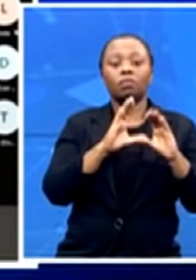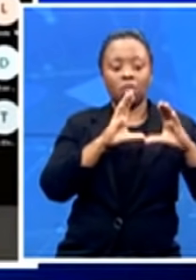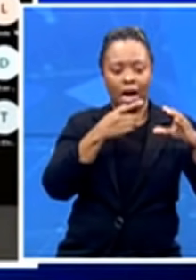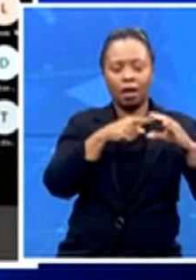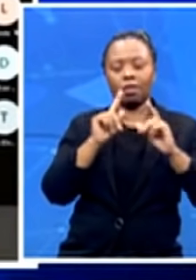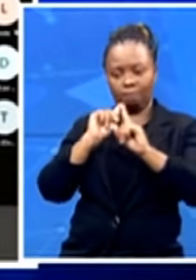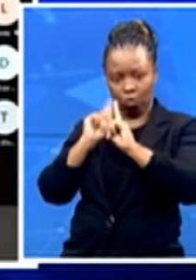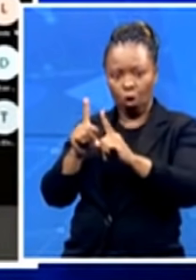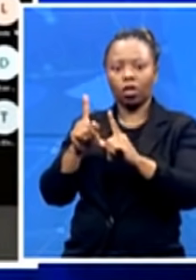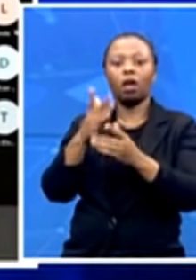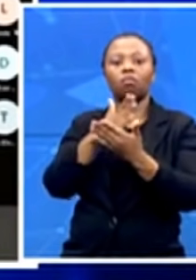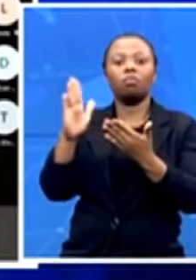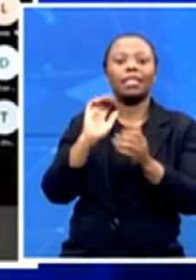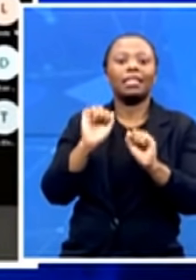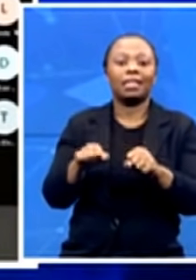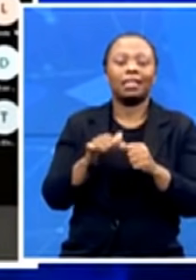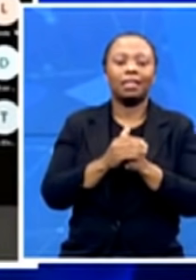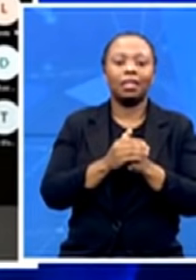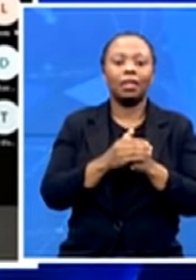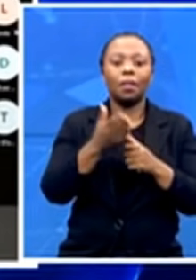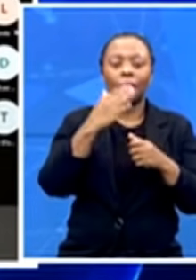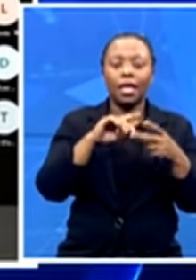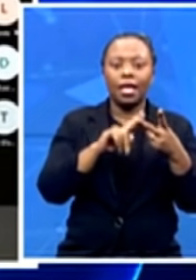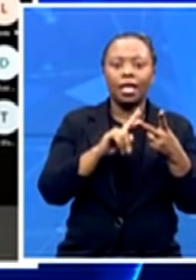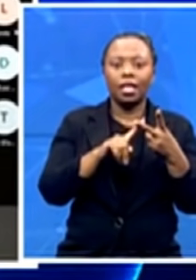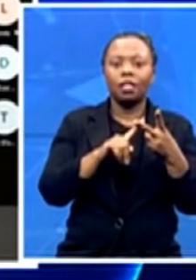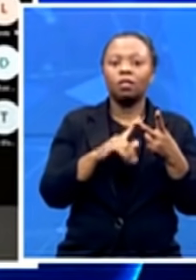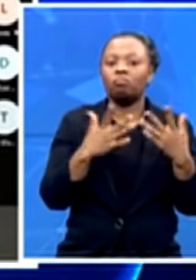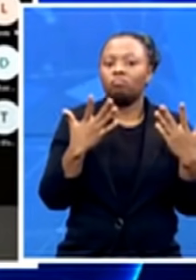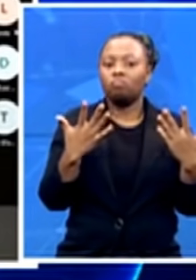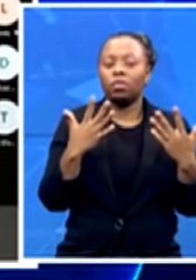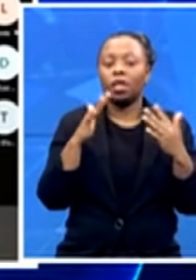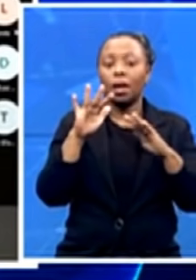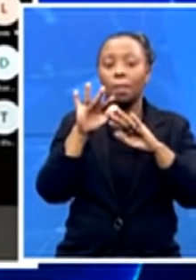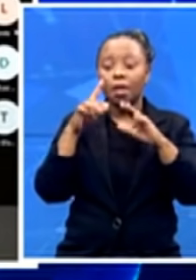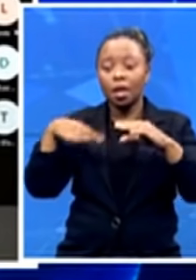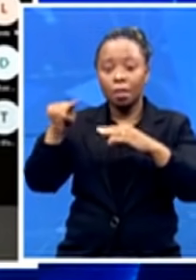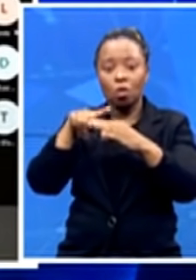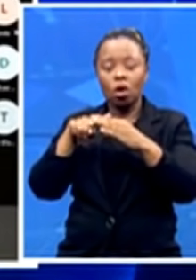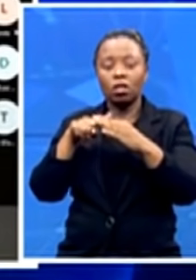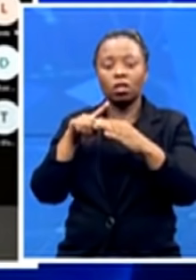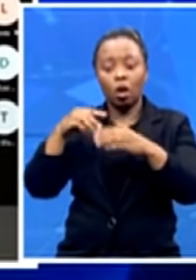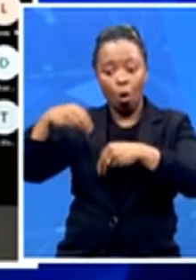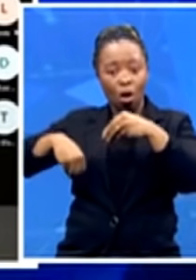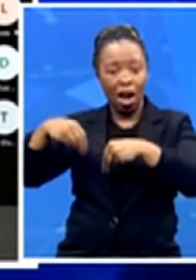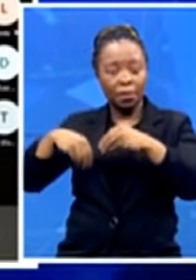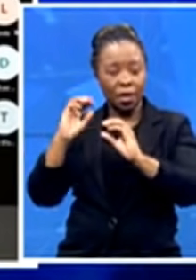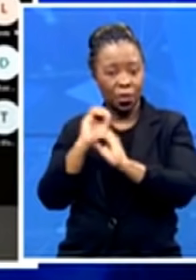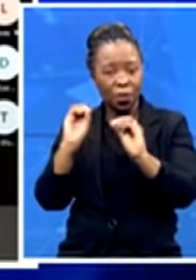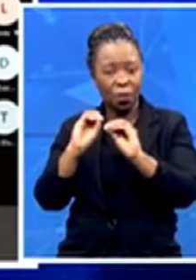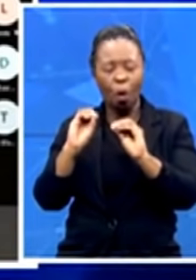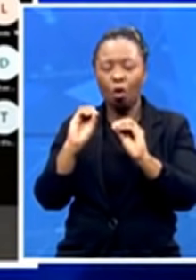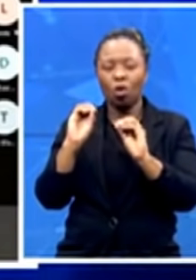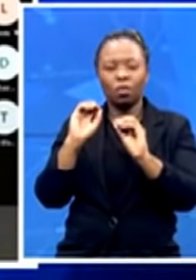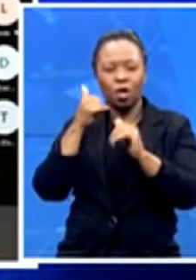formally charged, but who have been reported to be involved in corruption and other serious criminal practices. They must appear